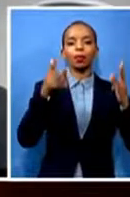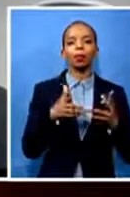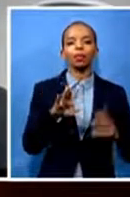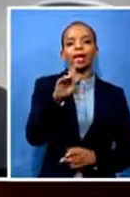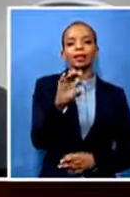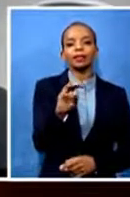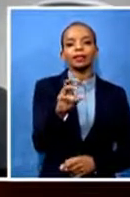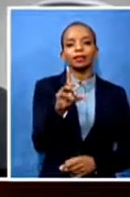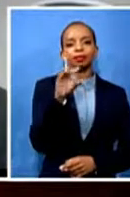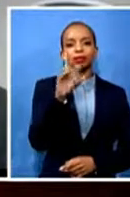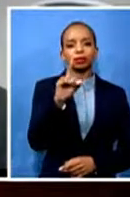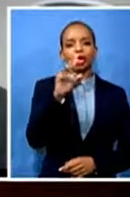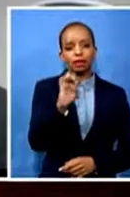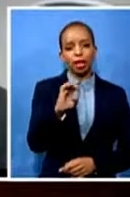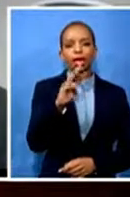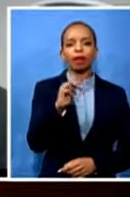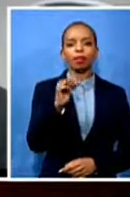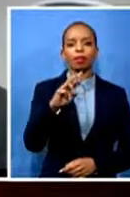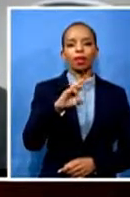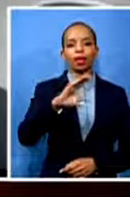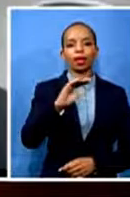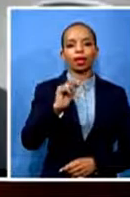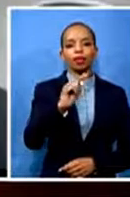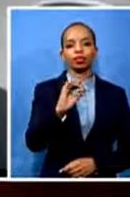relation to the upcoming local government elections.